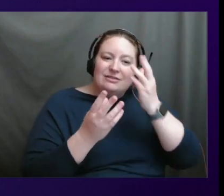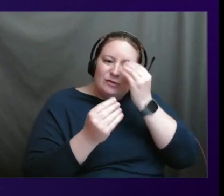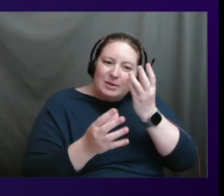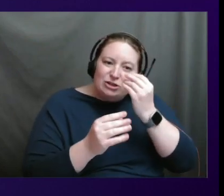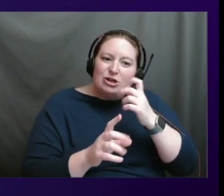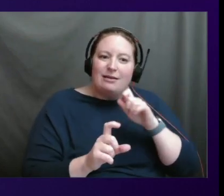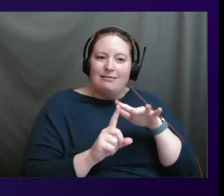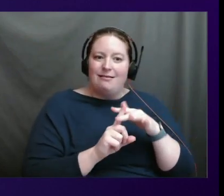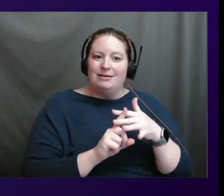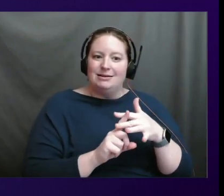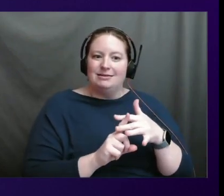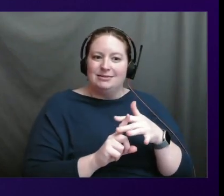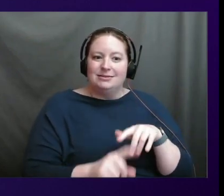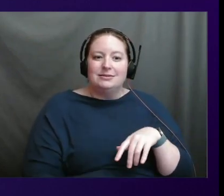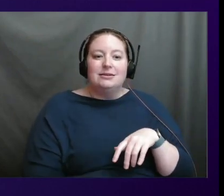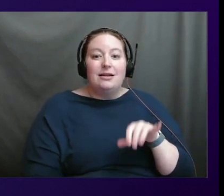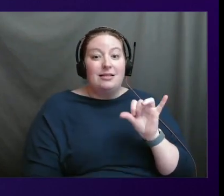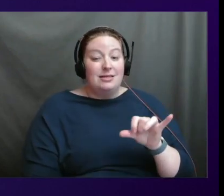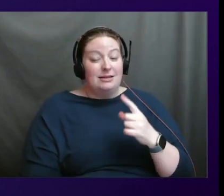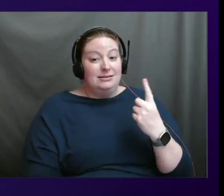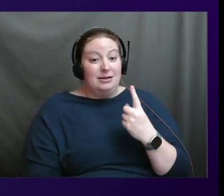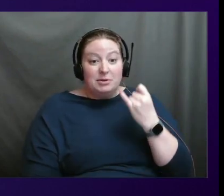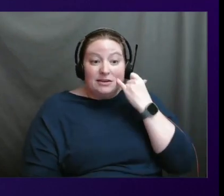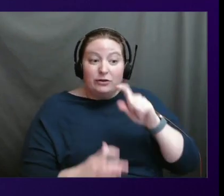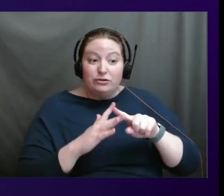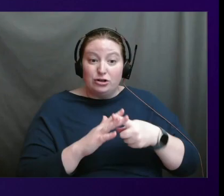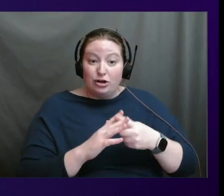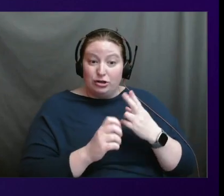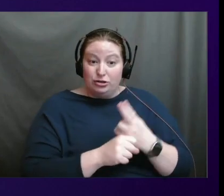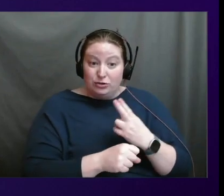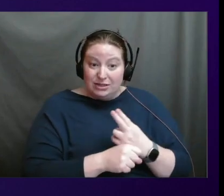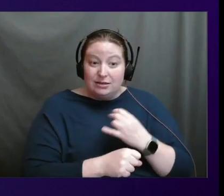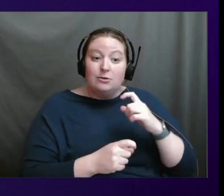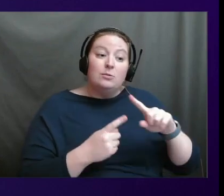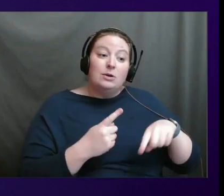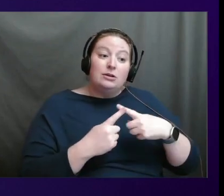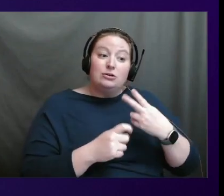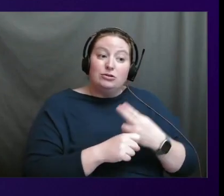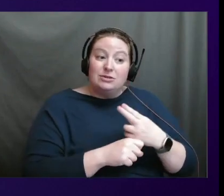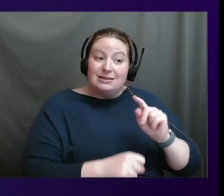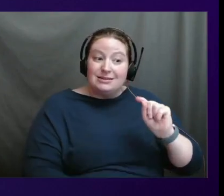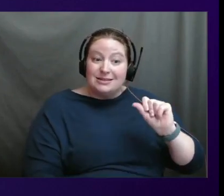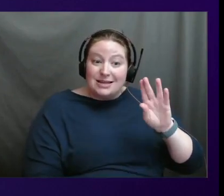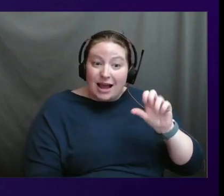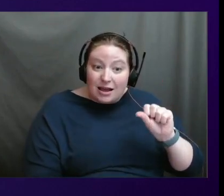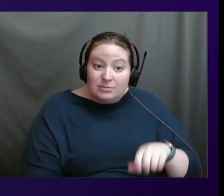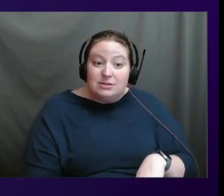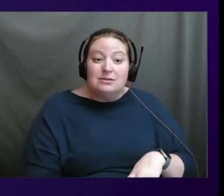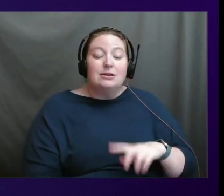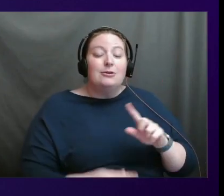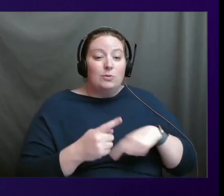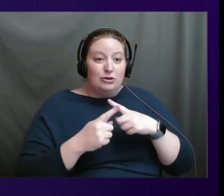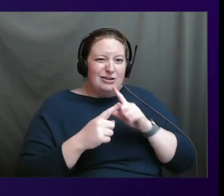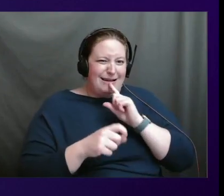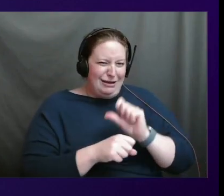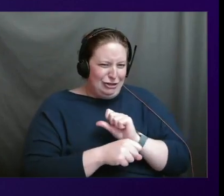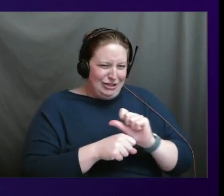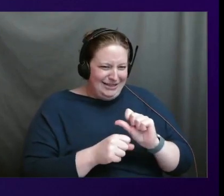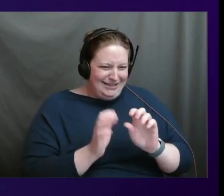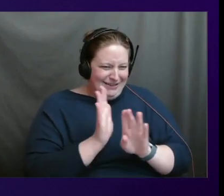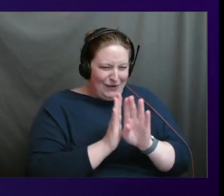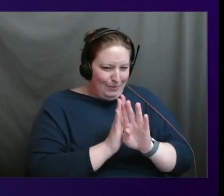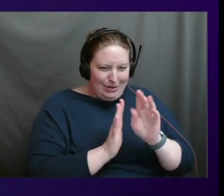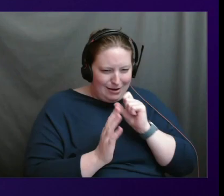it. So it's one of those things that if you start using it, you'll notice when you're using your tabs and everything, as you would when you're actually developing, not when you're trying to force a